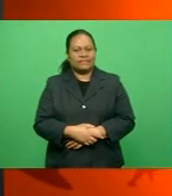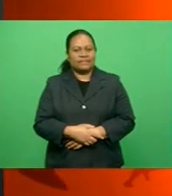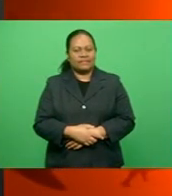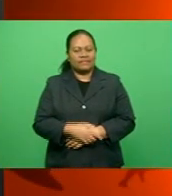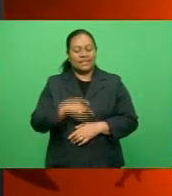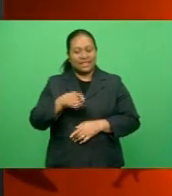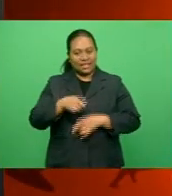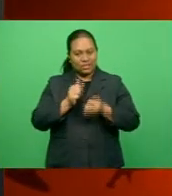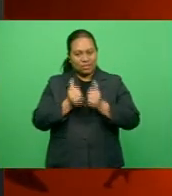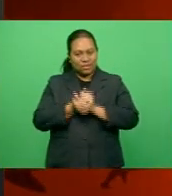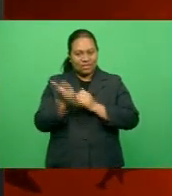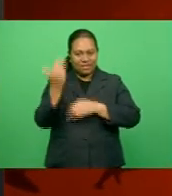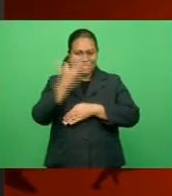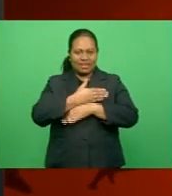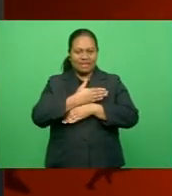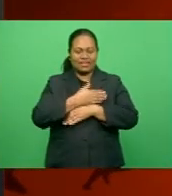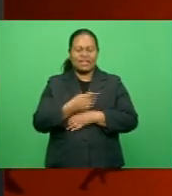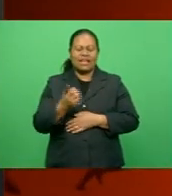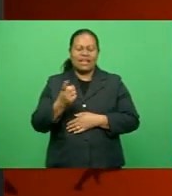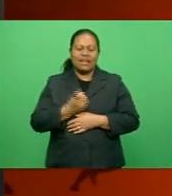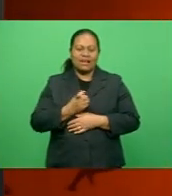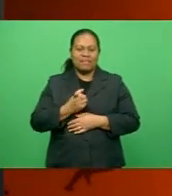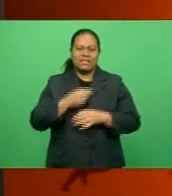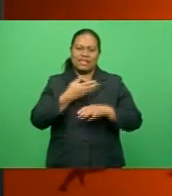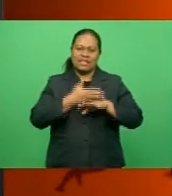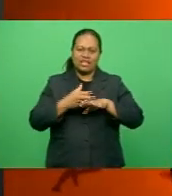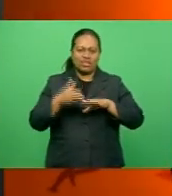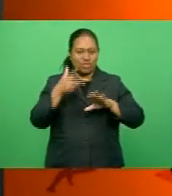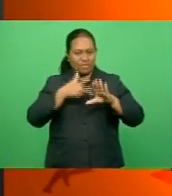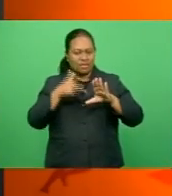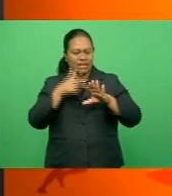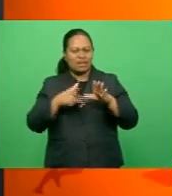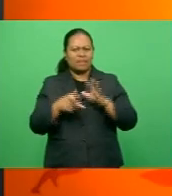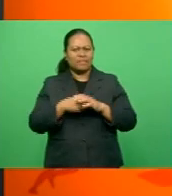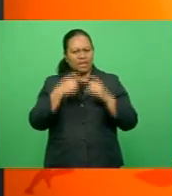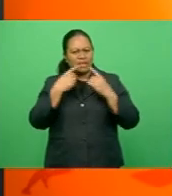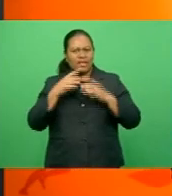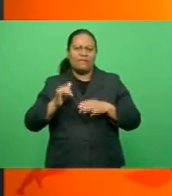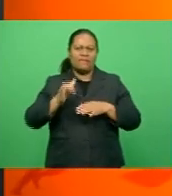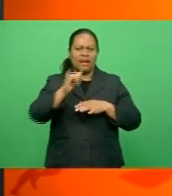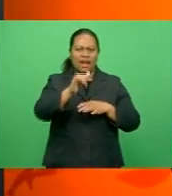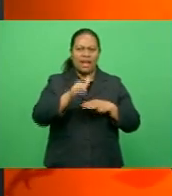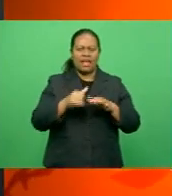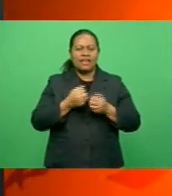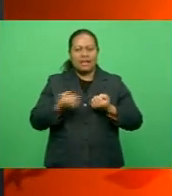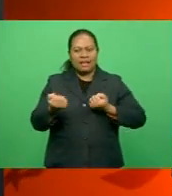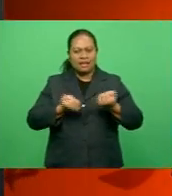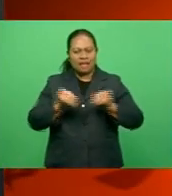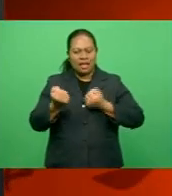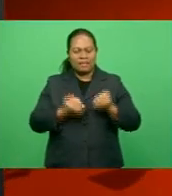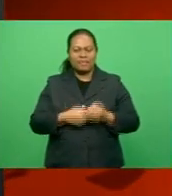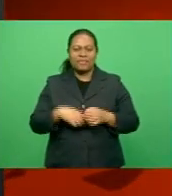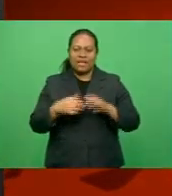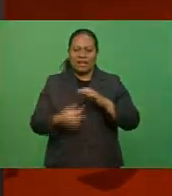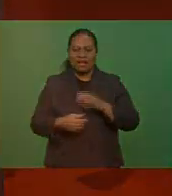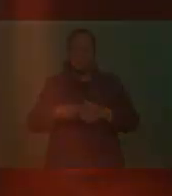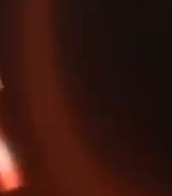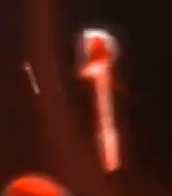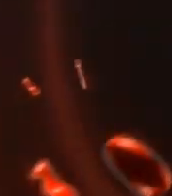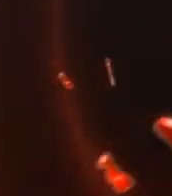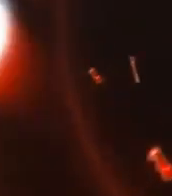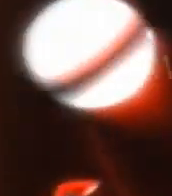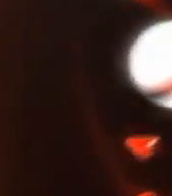That's it from sports tonight. Coming up in new media, flying car tested in Turkey. Details coming up.